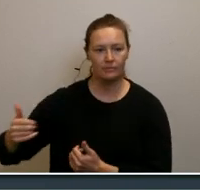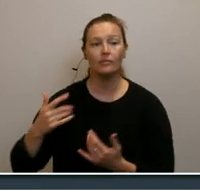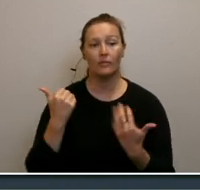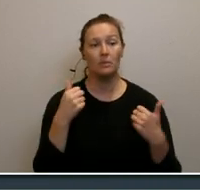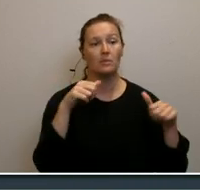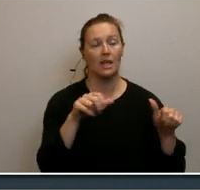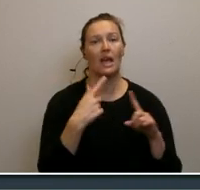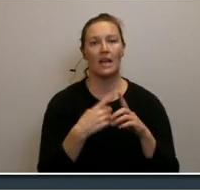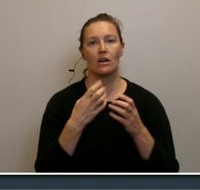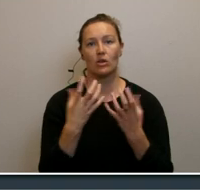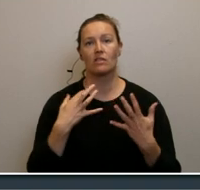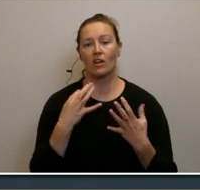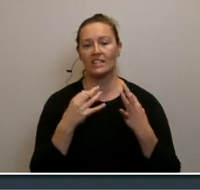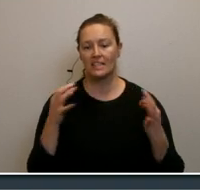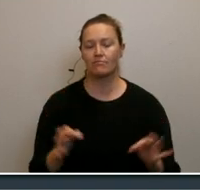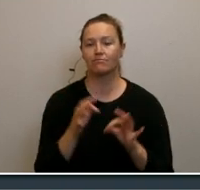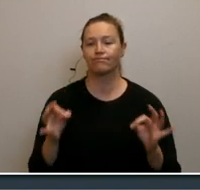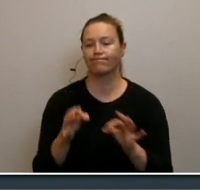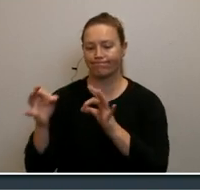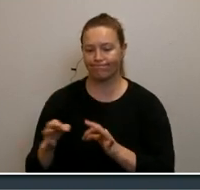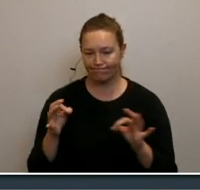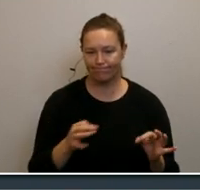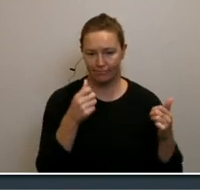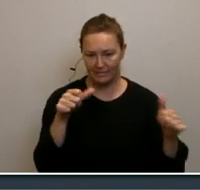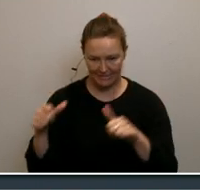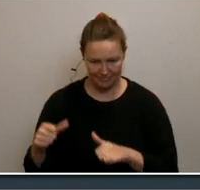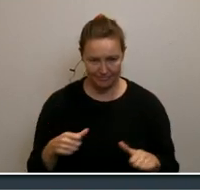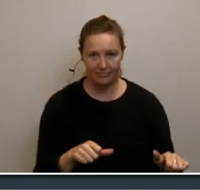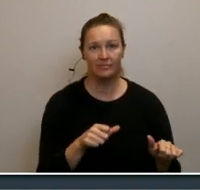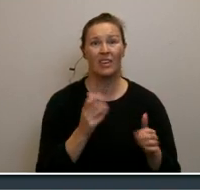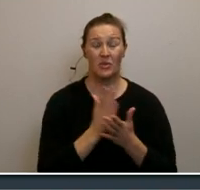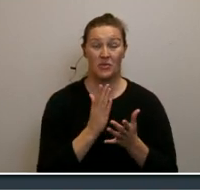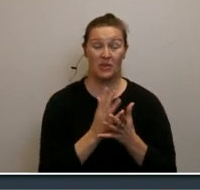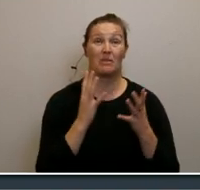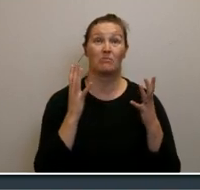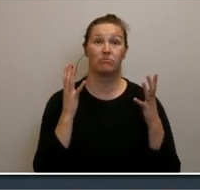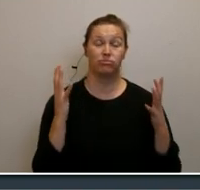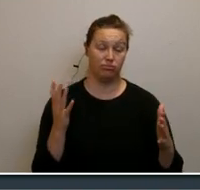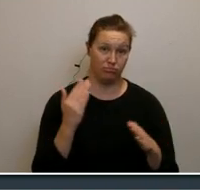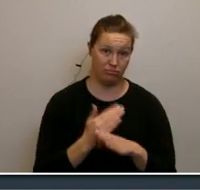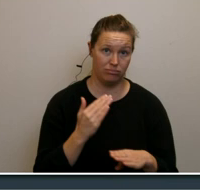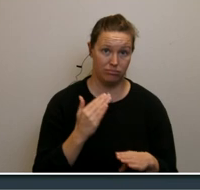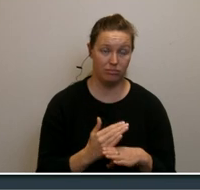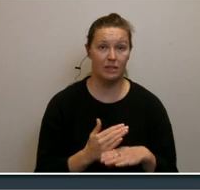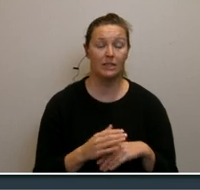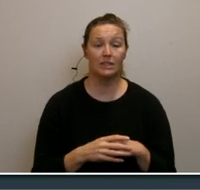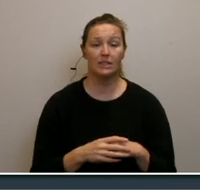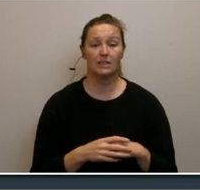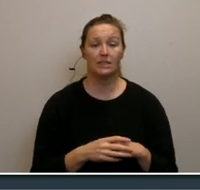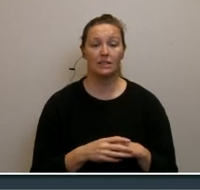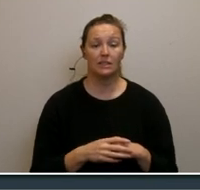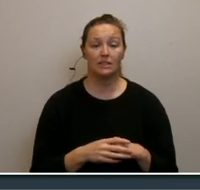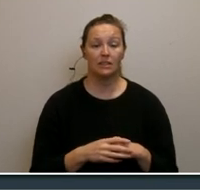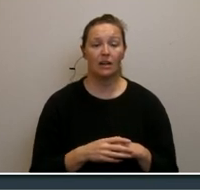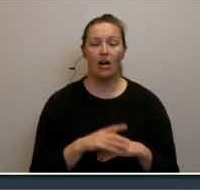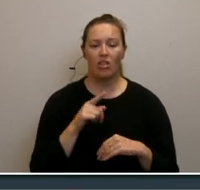volunteers who are transforming the gardens and the arboretum. There's no doubt that this is no small undertaking. It's a site that